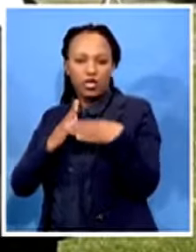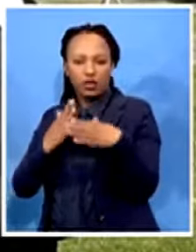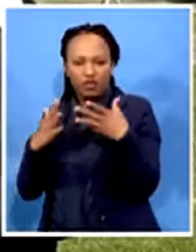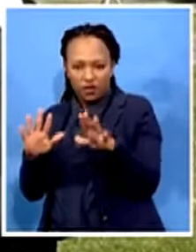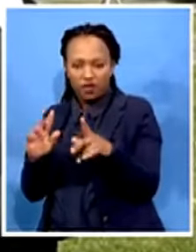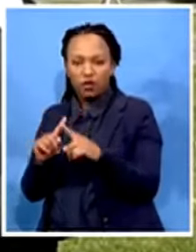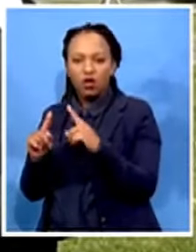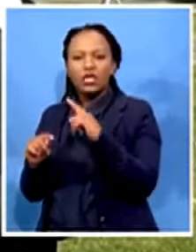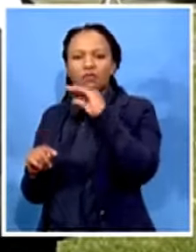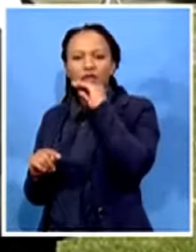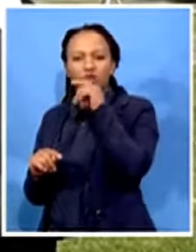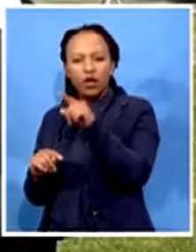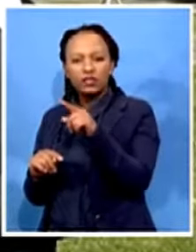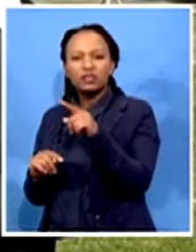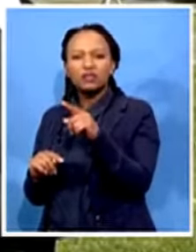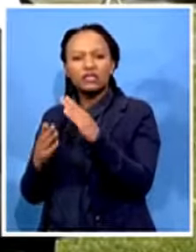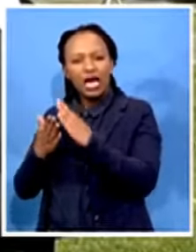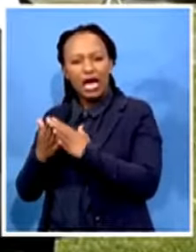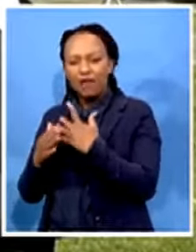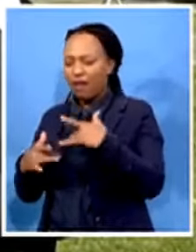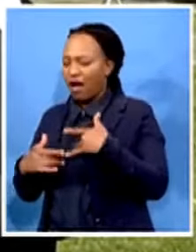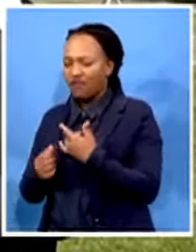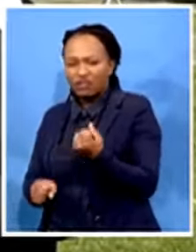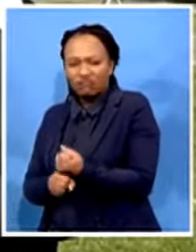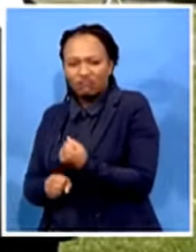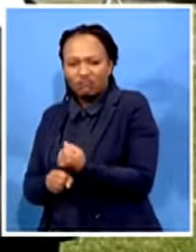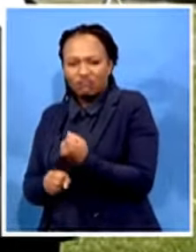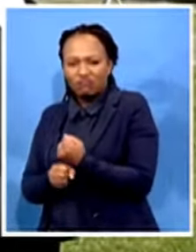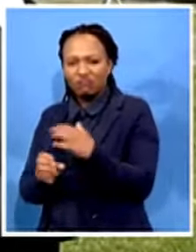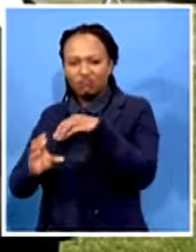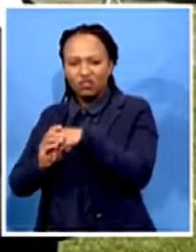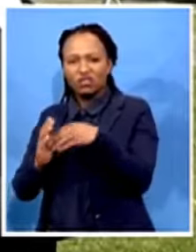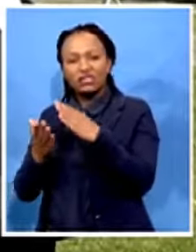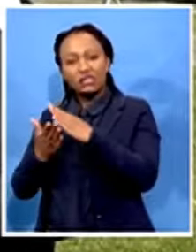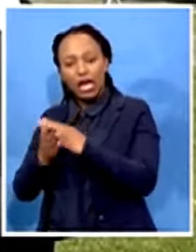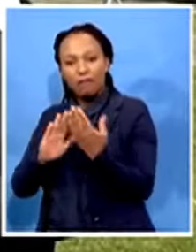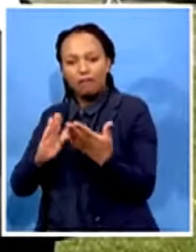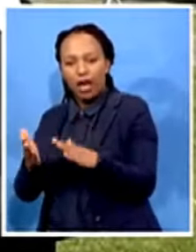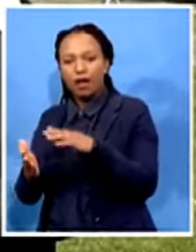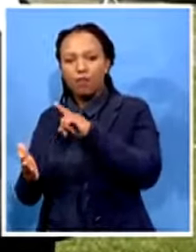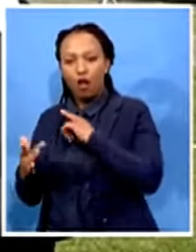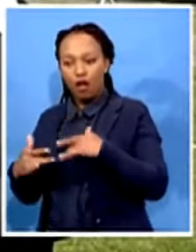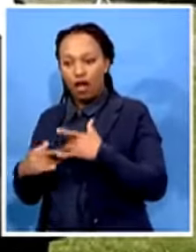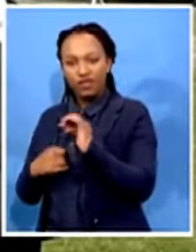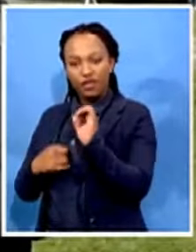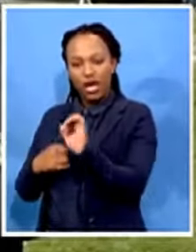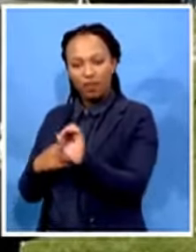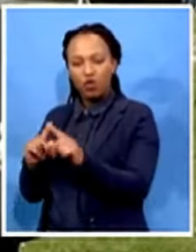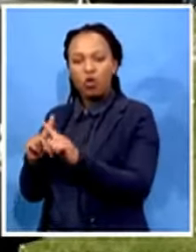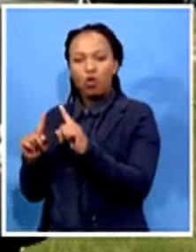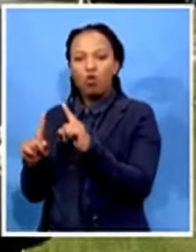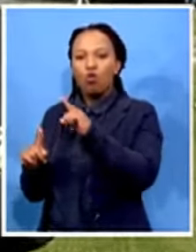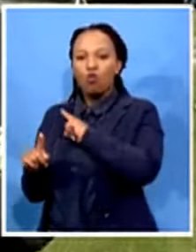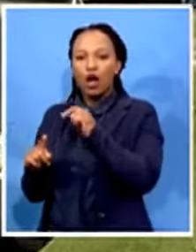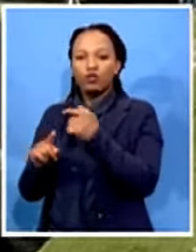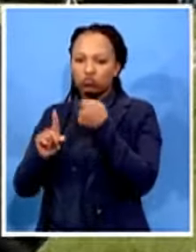sacrificed, some of them that have paid the ultimate price in laying down their lives for the sake of their country? Right,